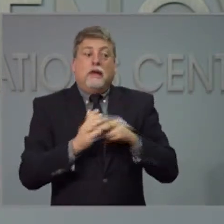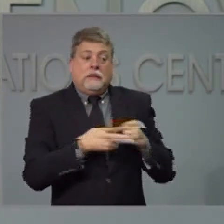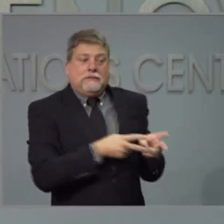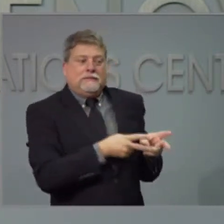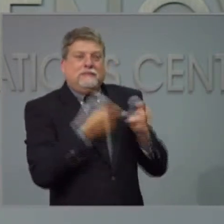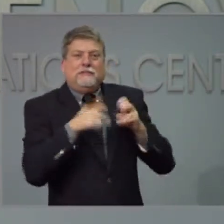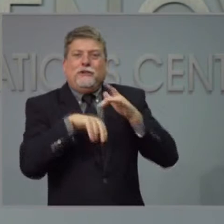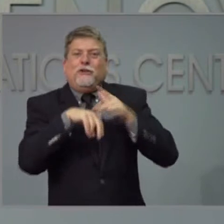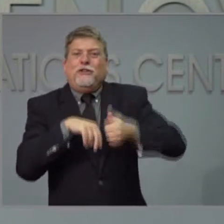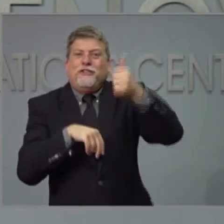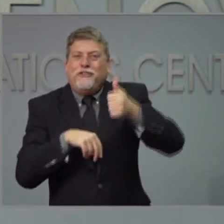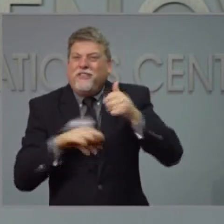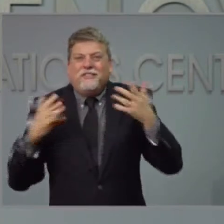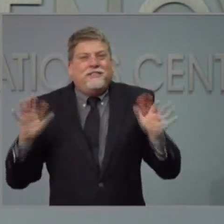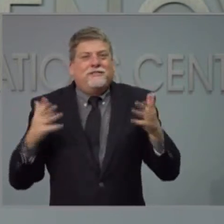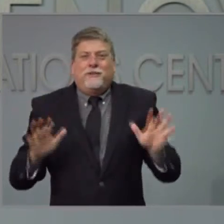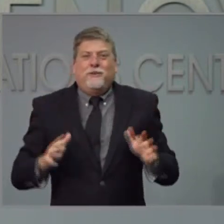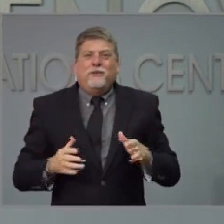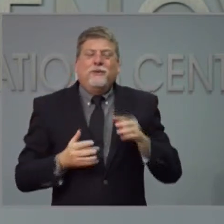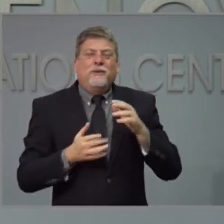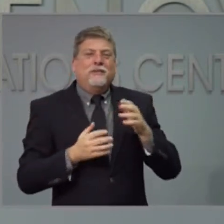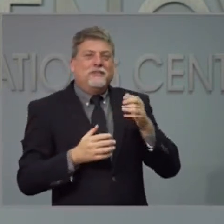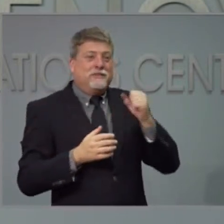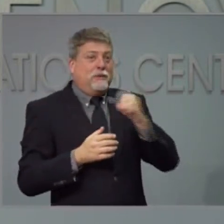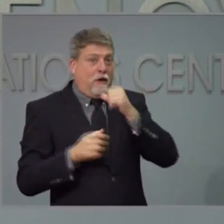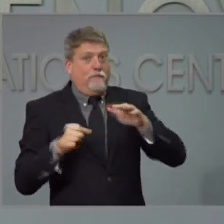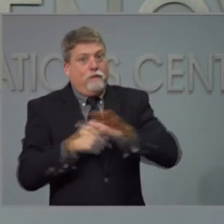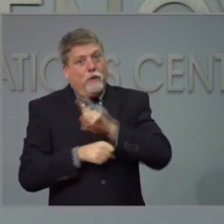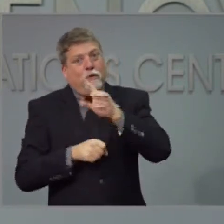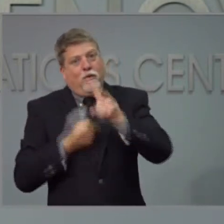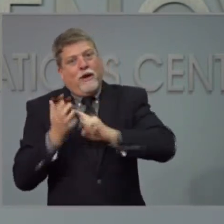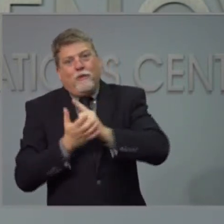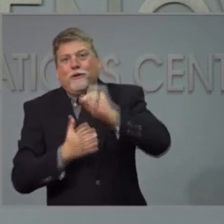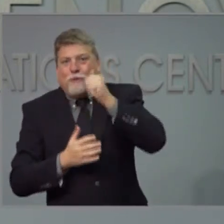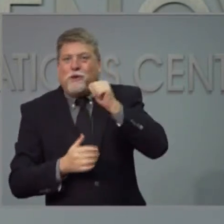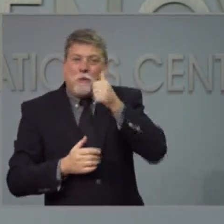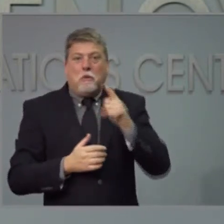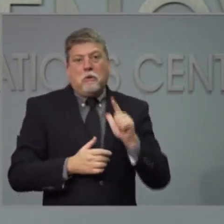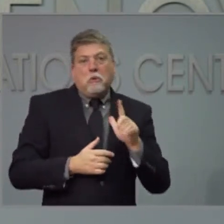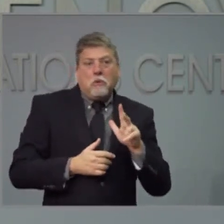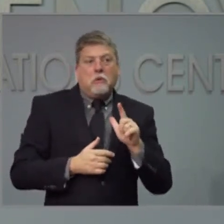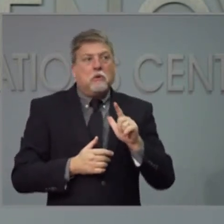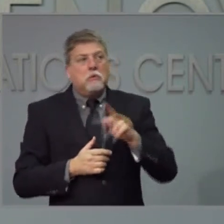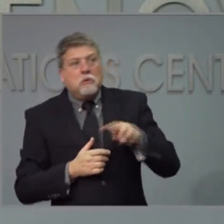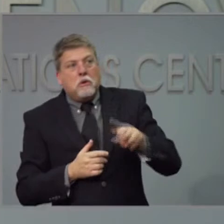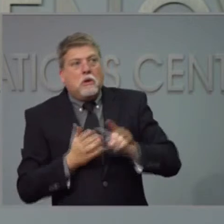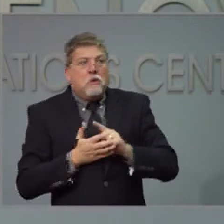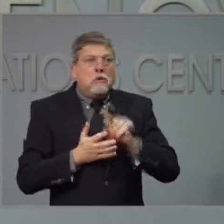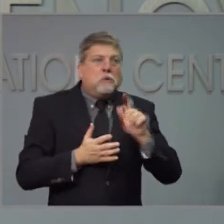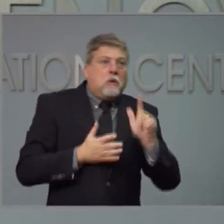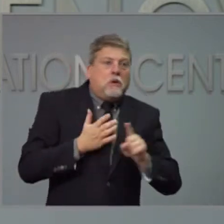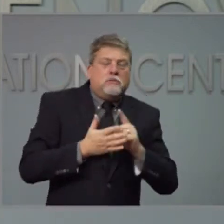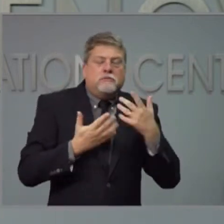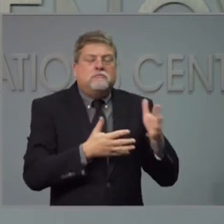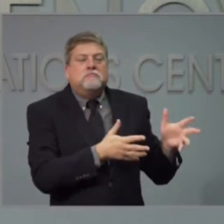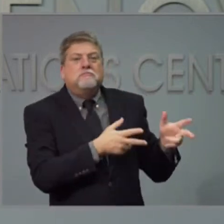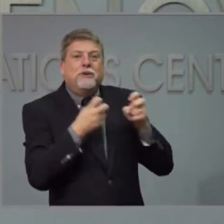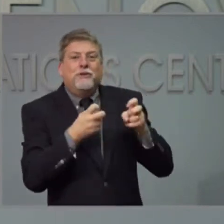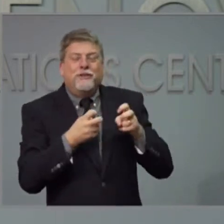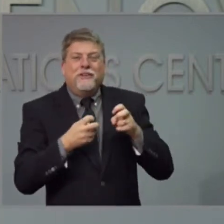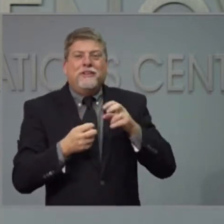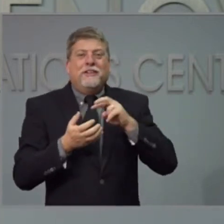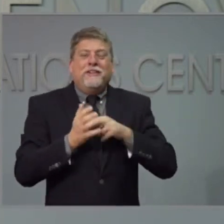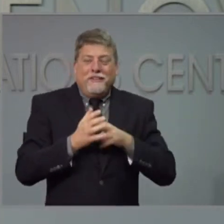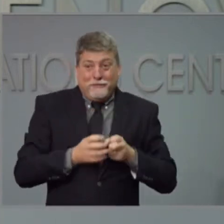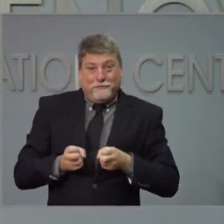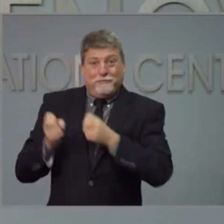sort of cut off, we're saying what is happening in a 24-hour period. So one-time decrease tomorrow, back to what folks are used to